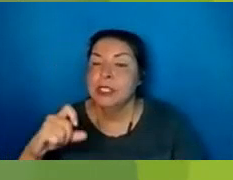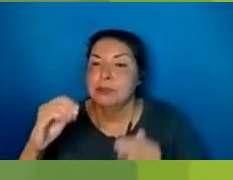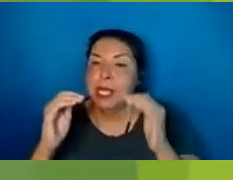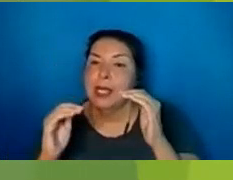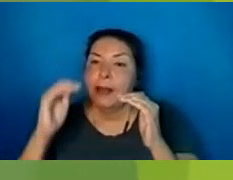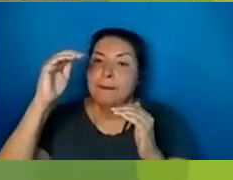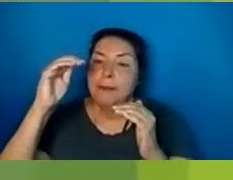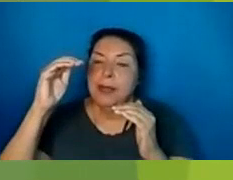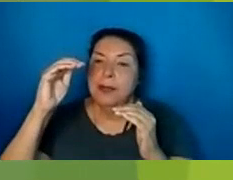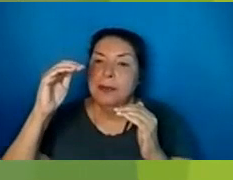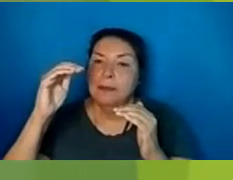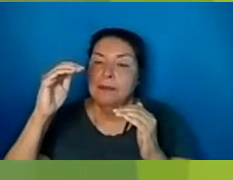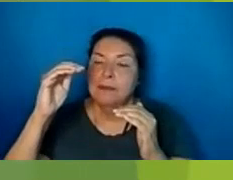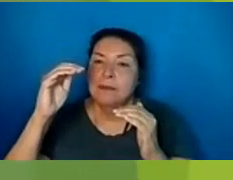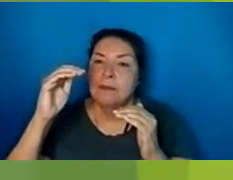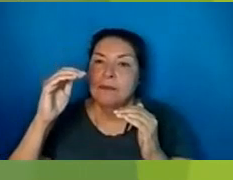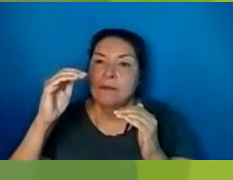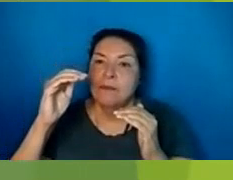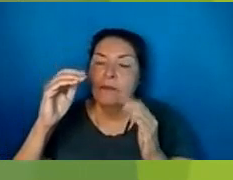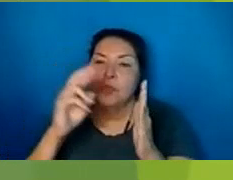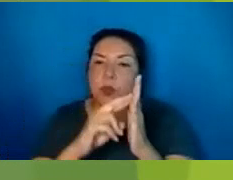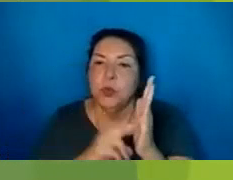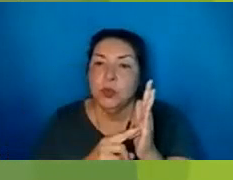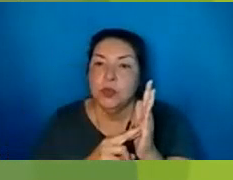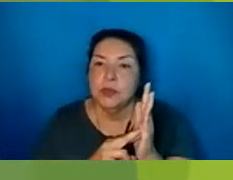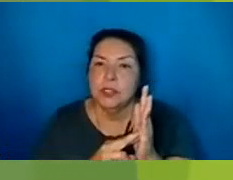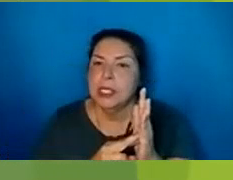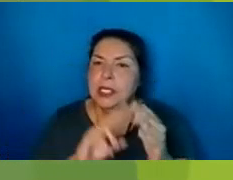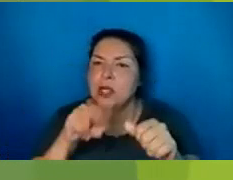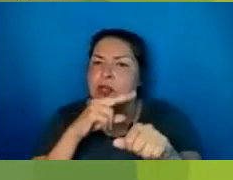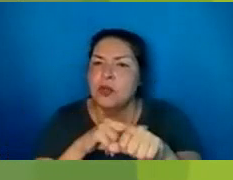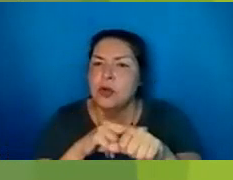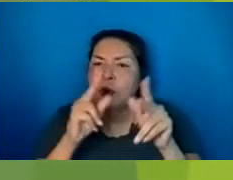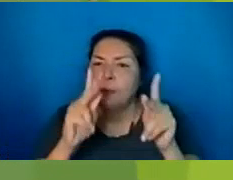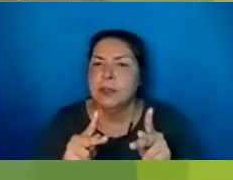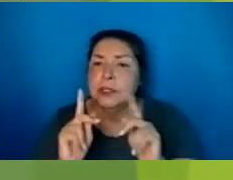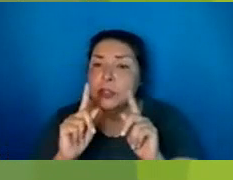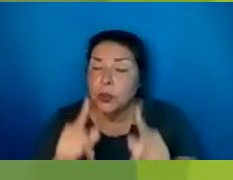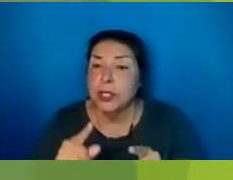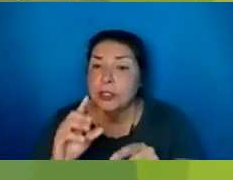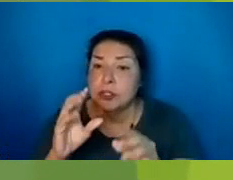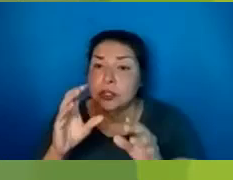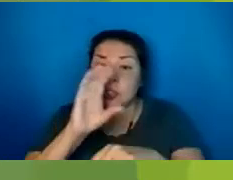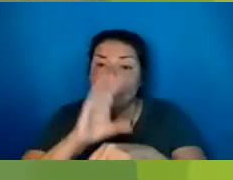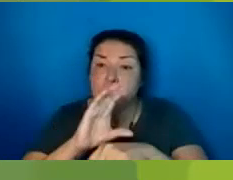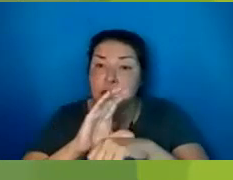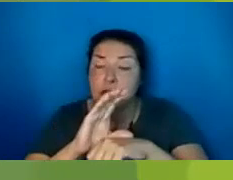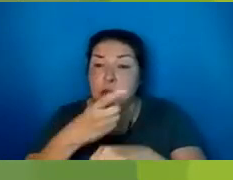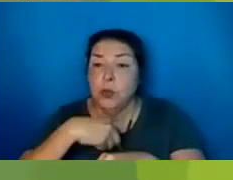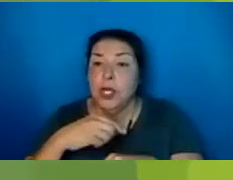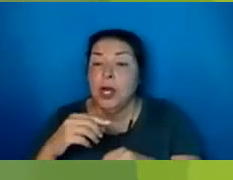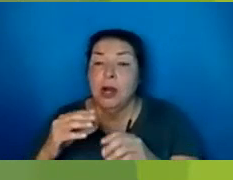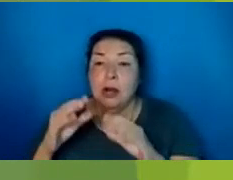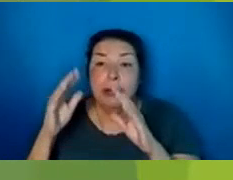than somebody just coming to church. We are expected to tell God's